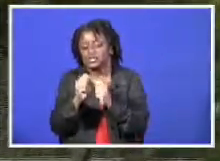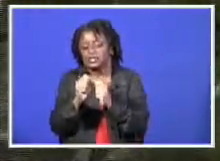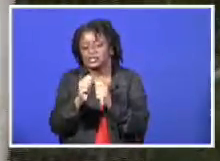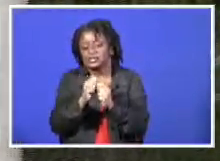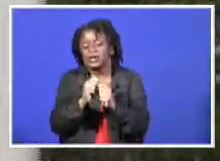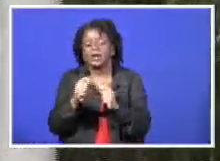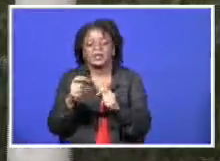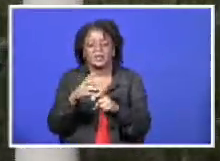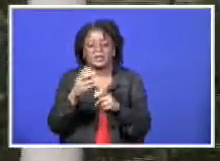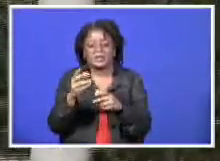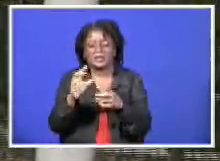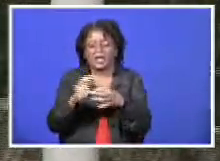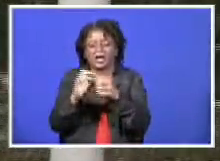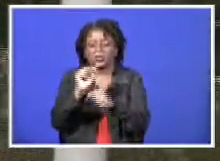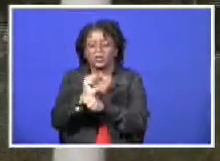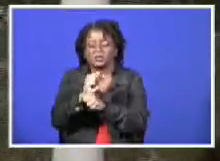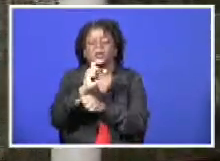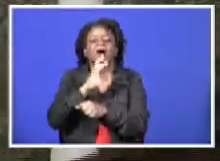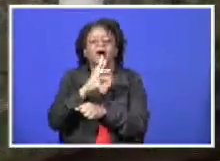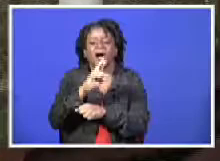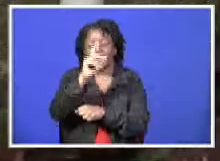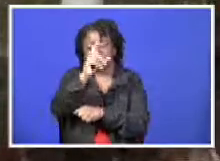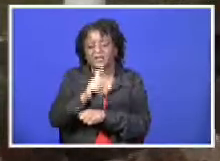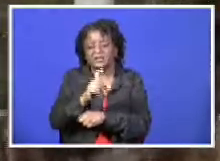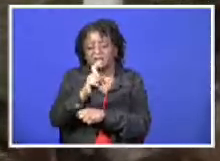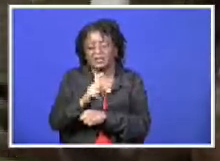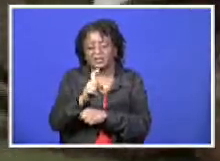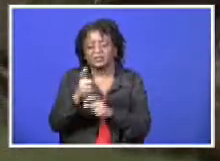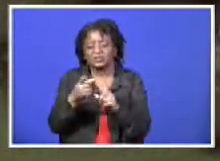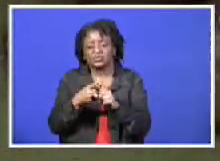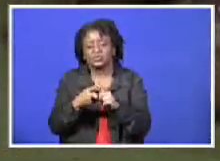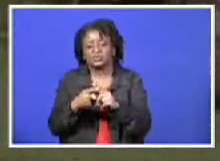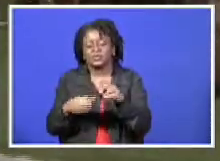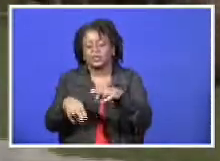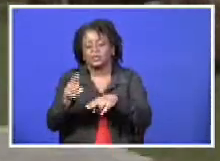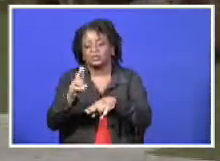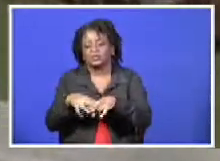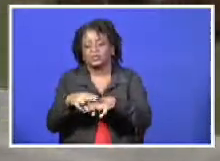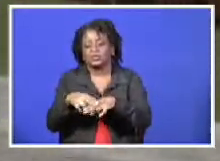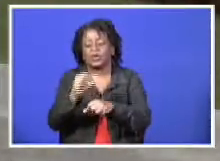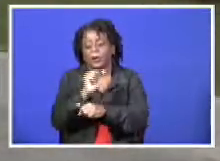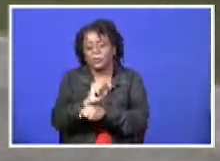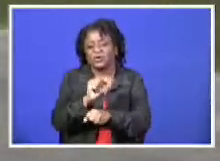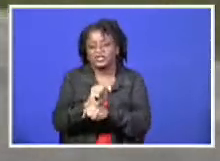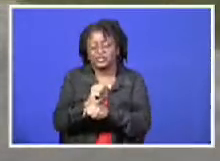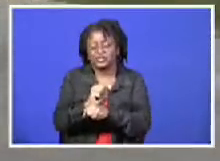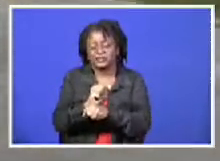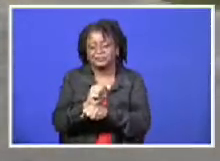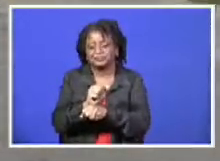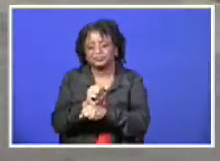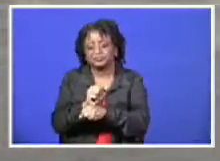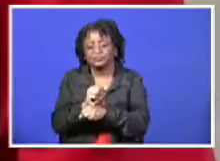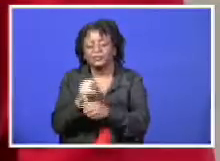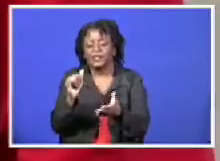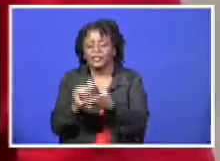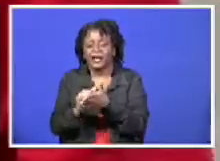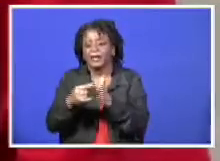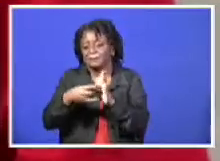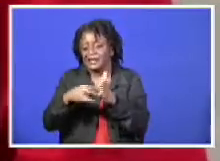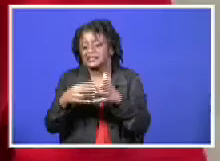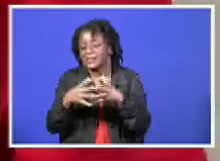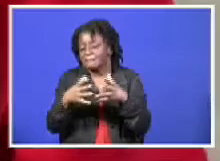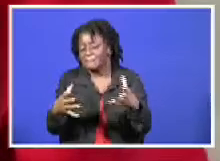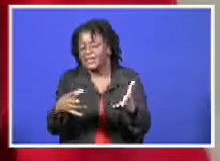optimize the reach of BPL's energy resources, and he says that will mean a major investment. We need, on a